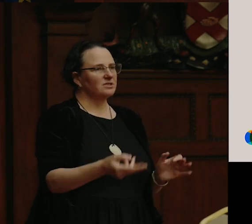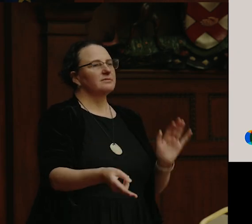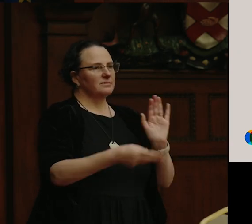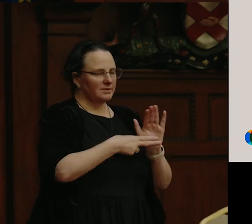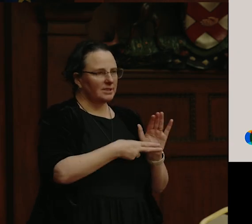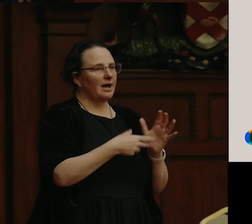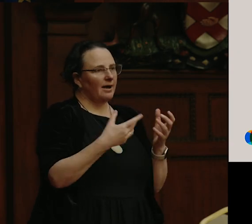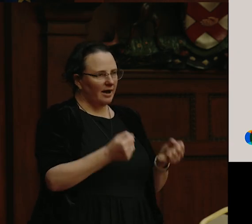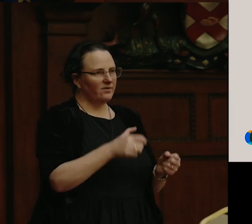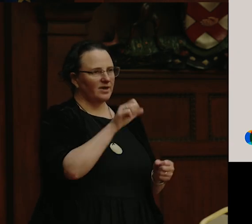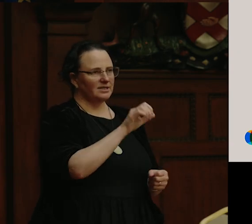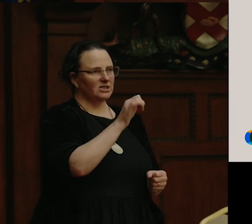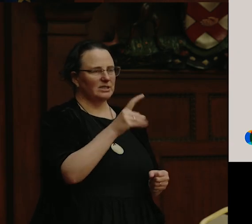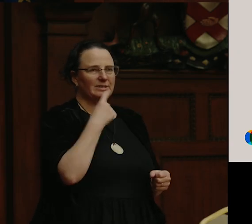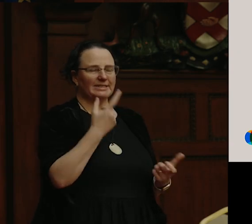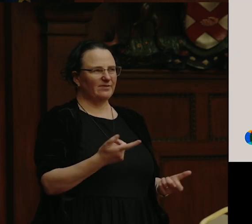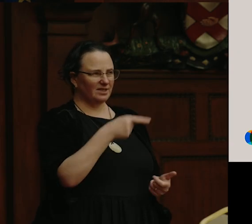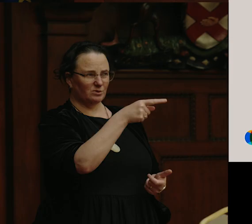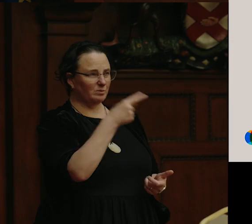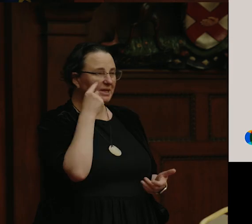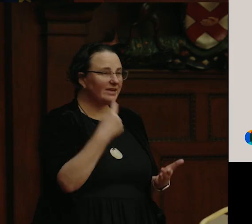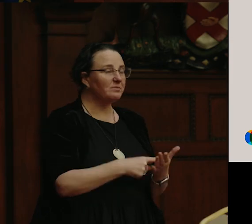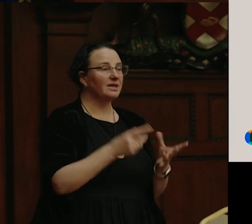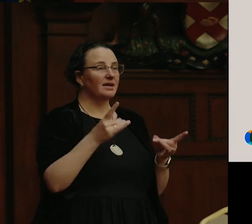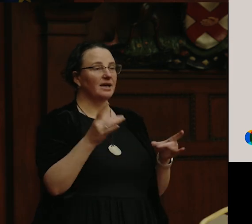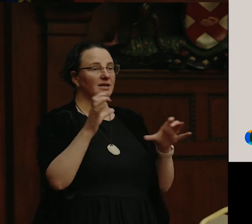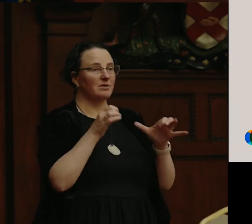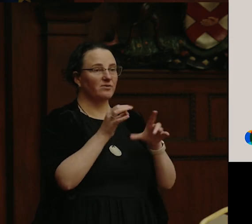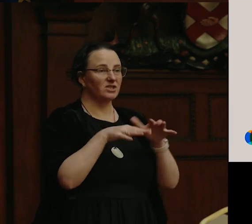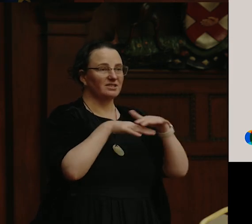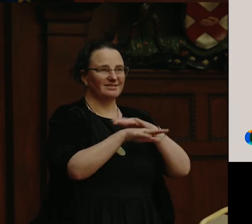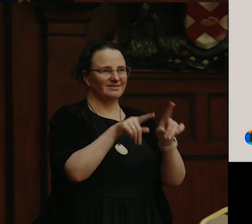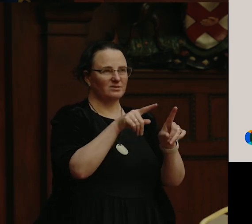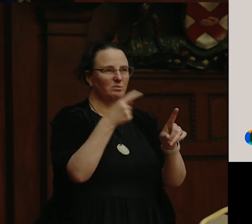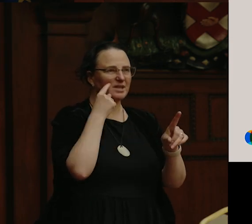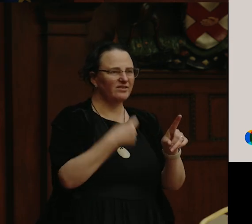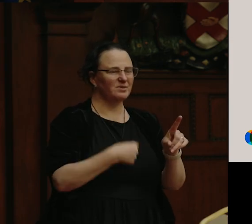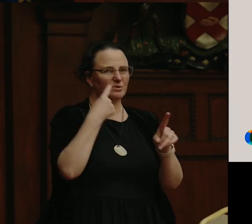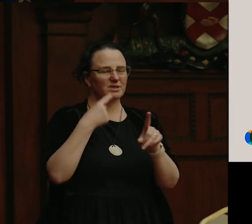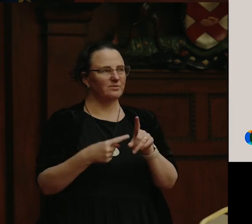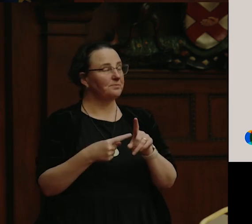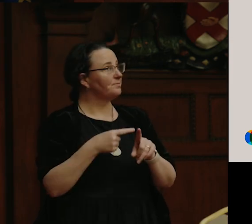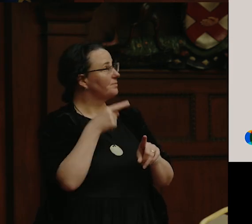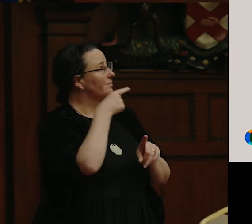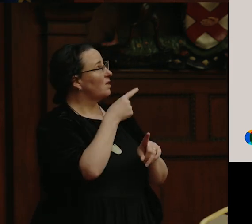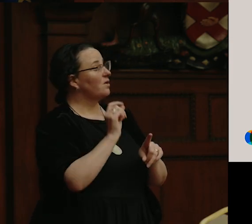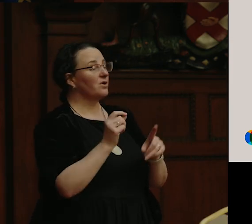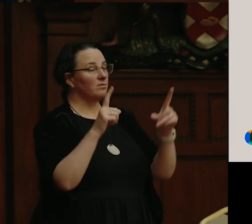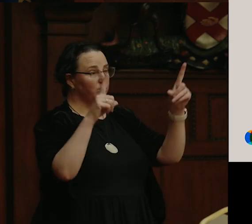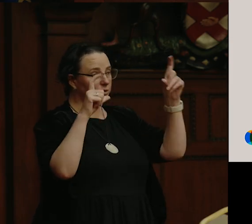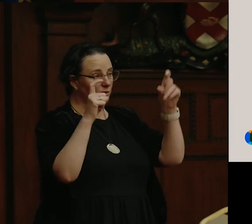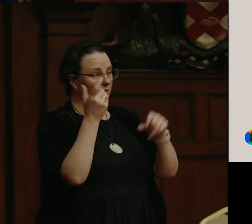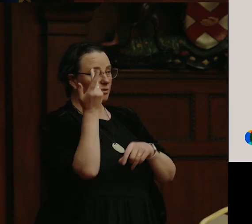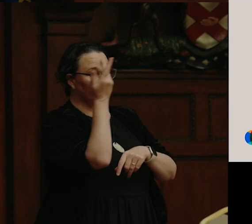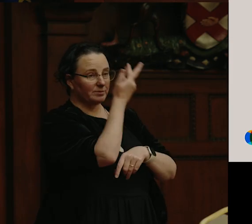still seeking validation from their healthcare professionals. This image here then is a picture that someone took to just